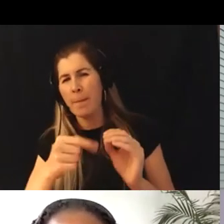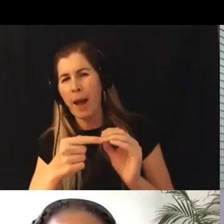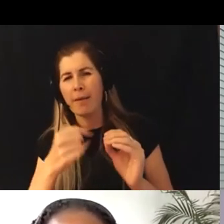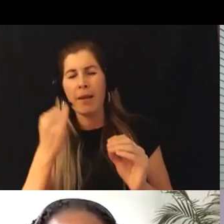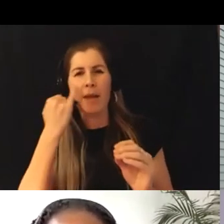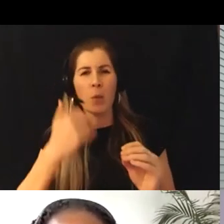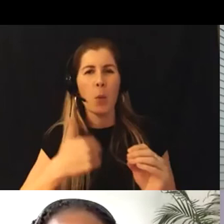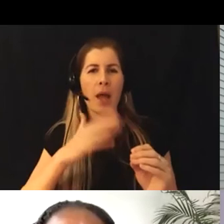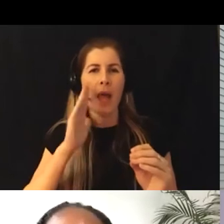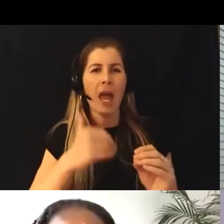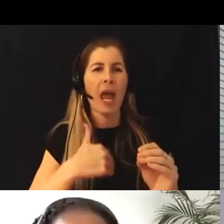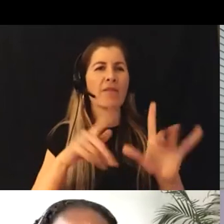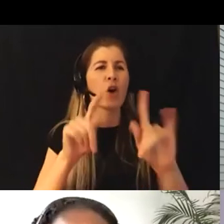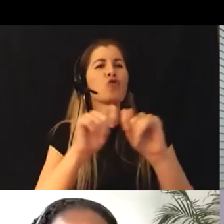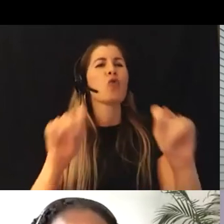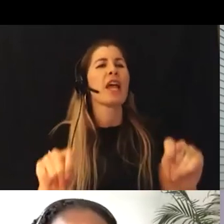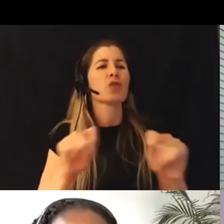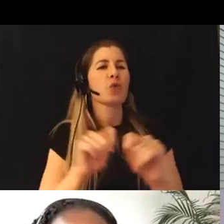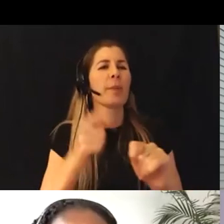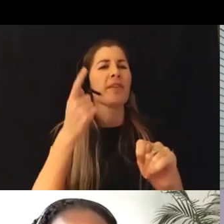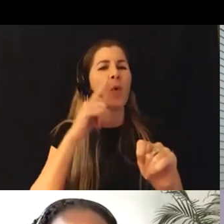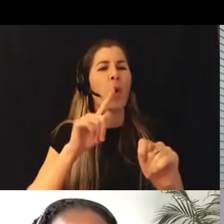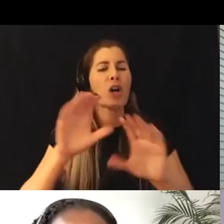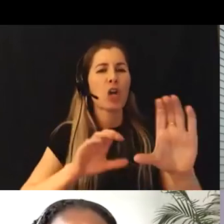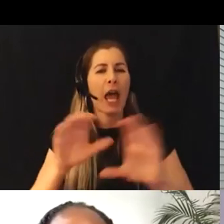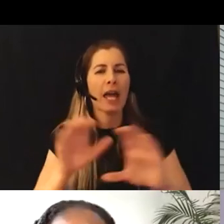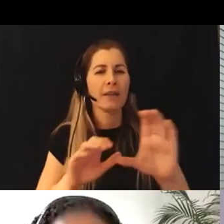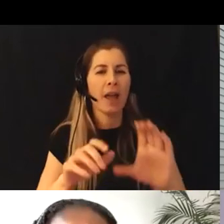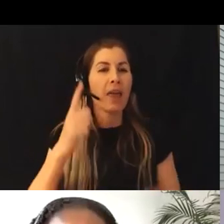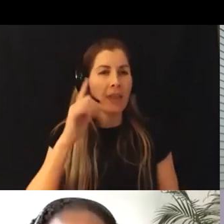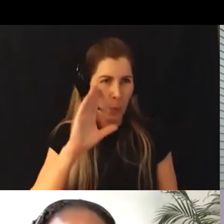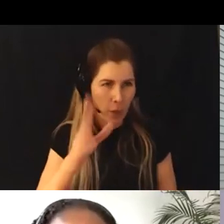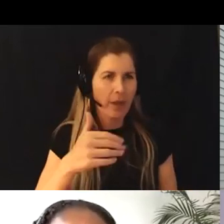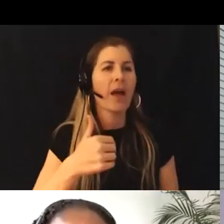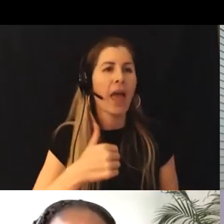a transcript of the chat, and I can confirm that we are able to,